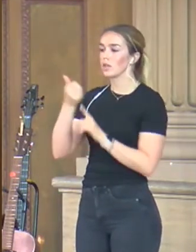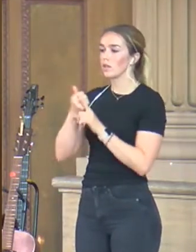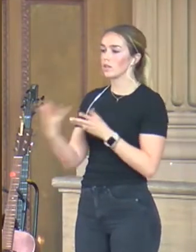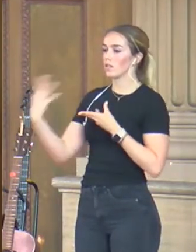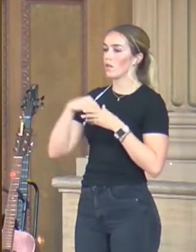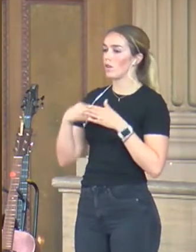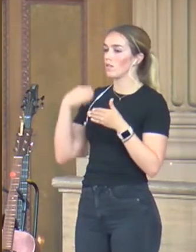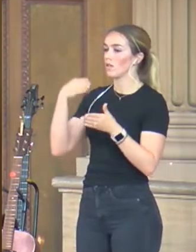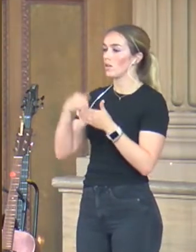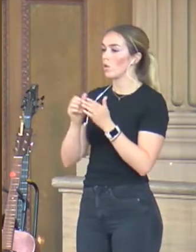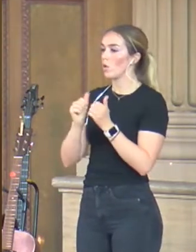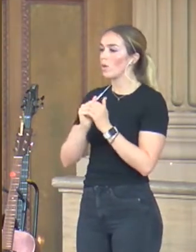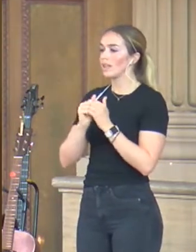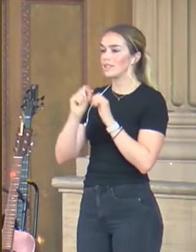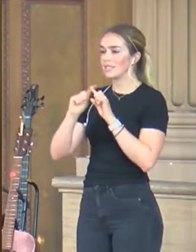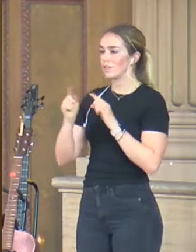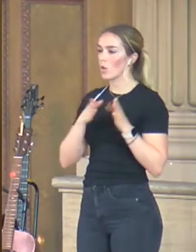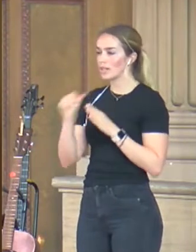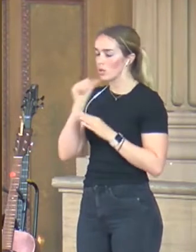for us through wordless groans.